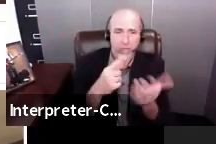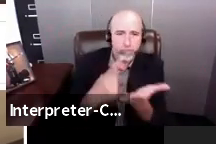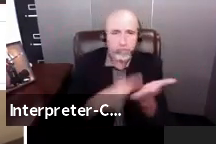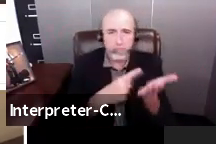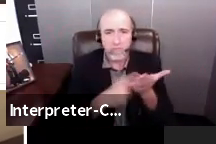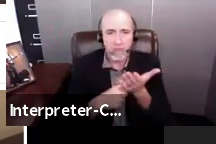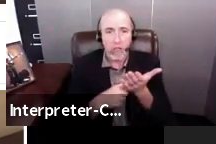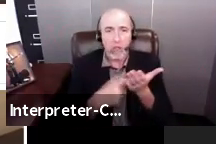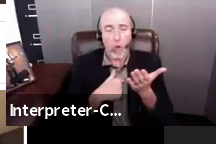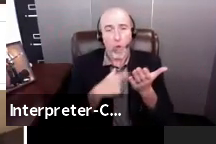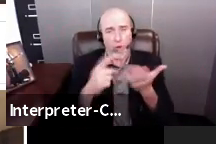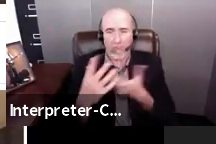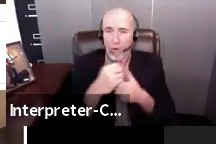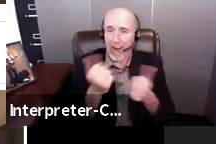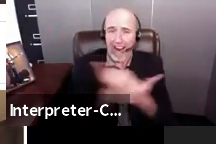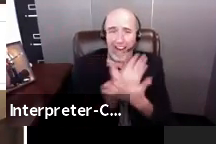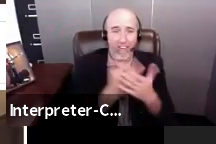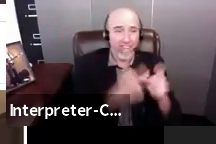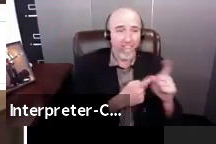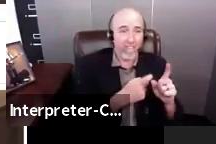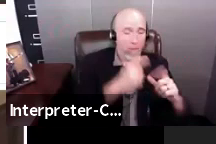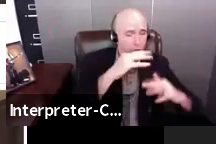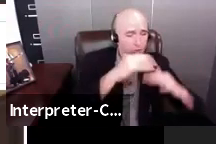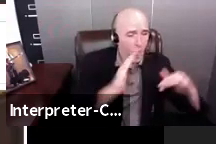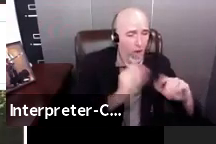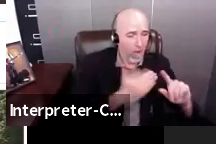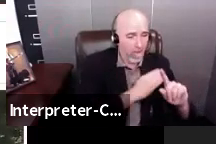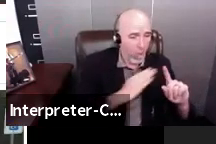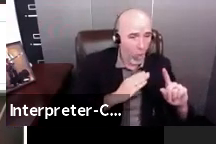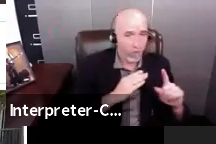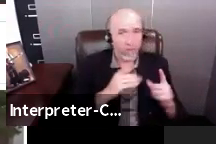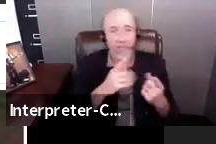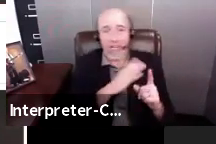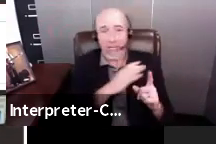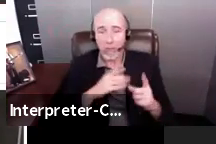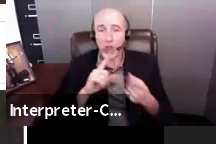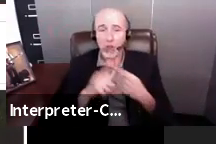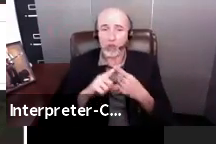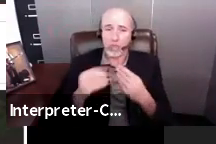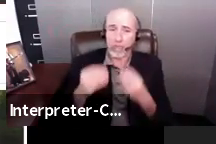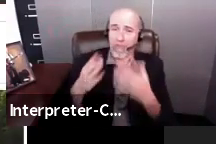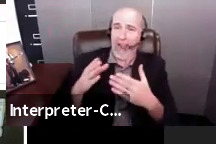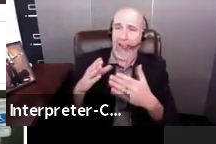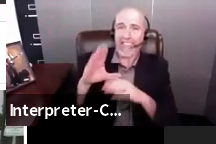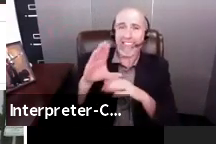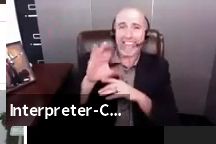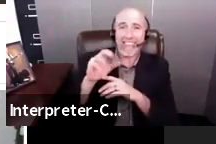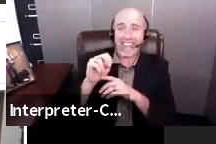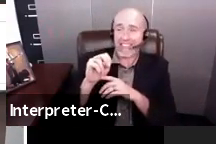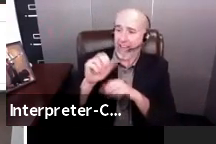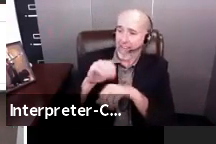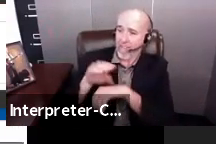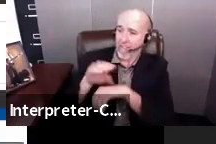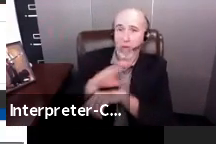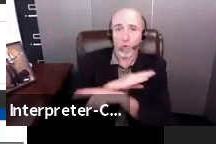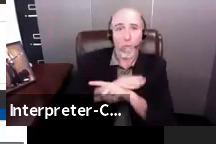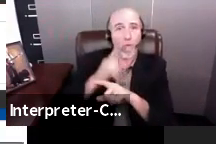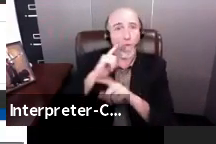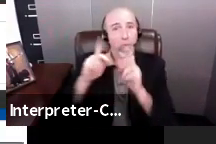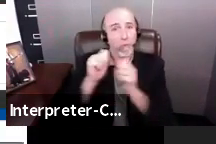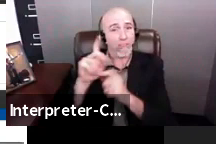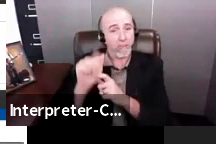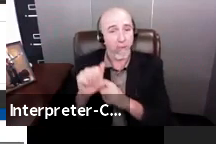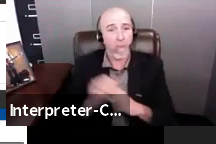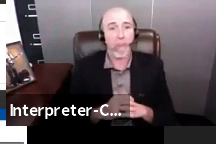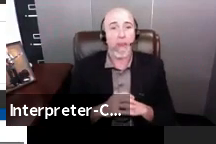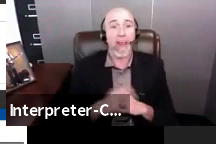has included everything from diversifying our boards and commissions to creating a citizen advisory board for people with disabilities. In the last year,